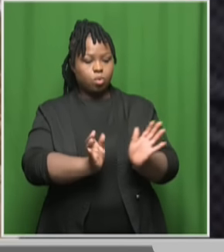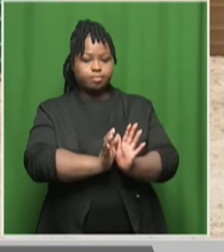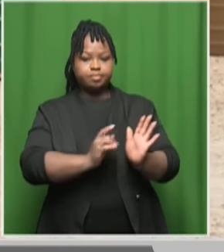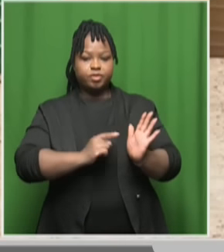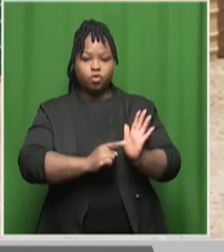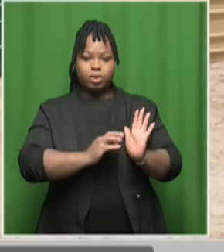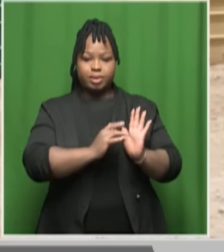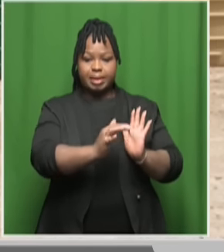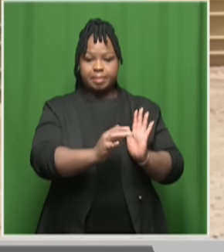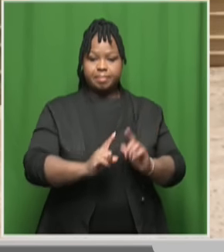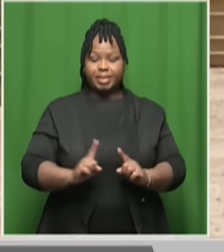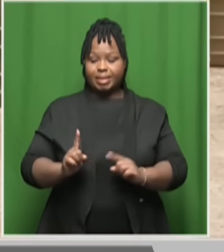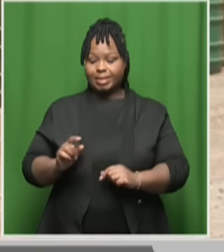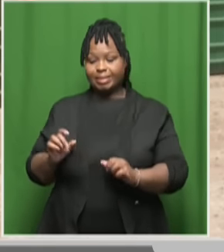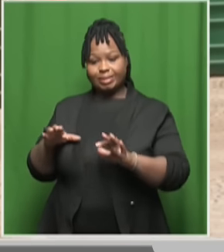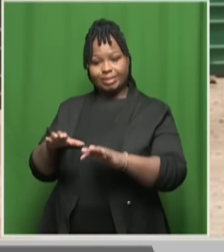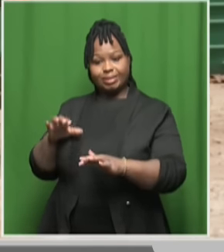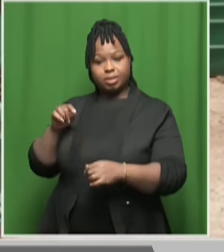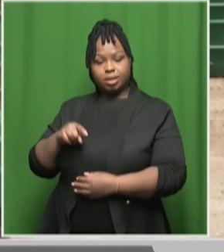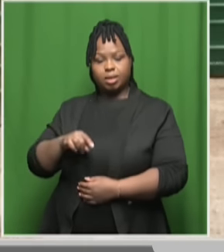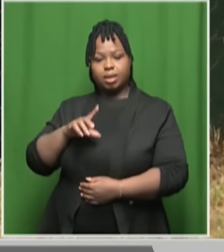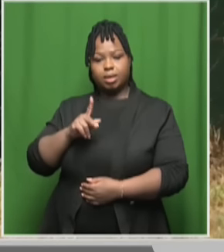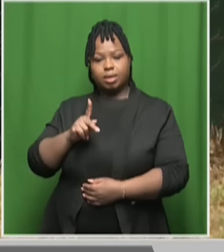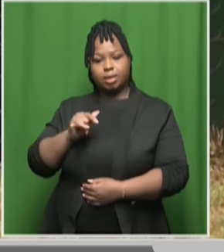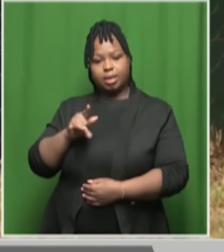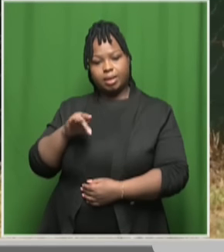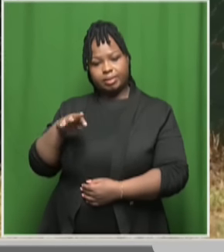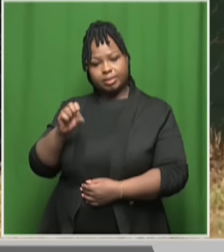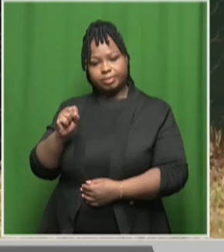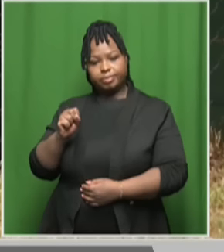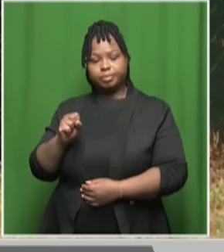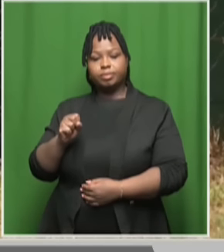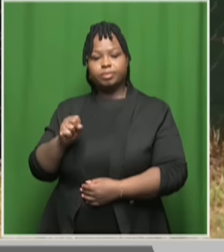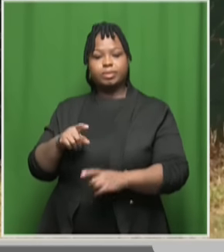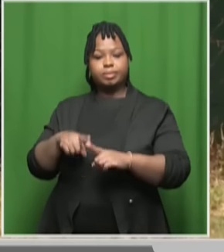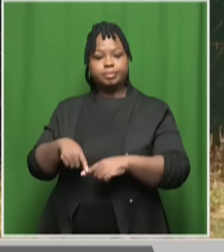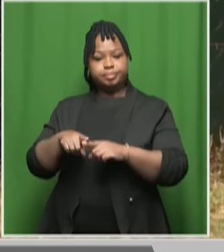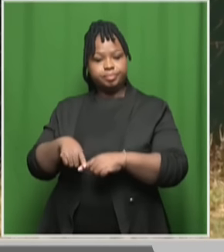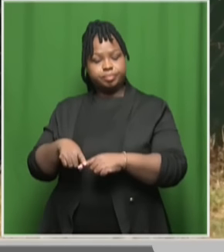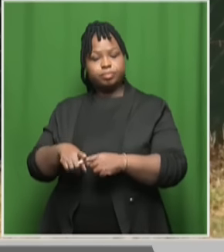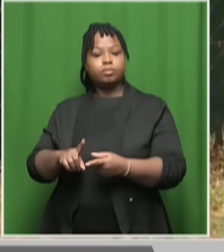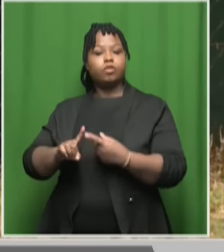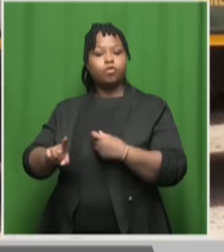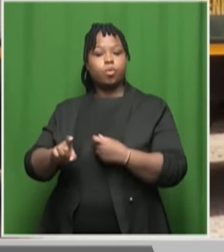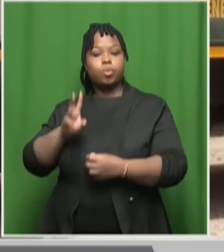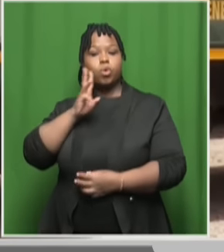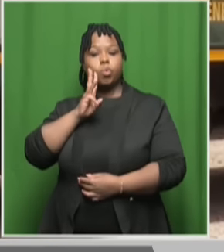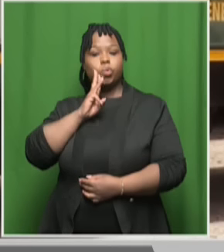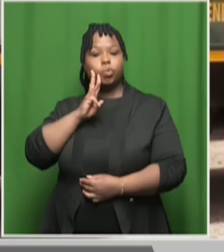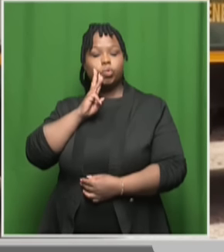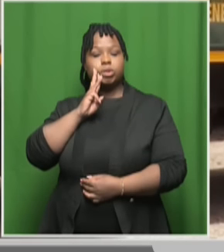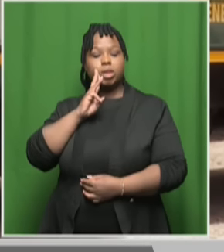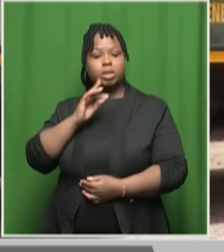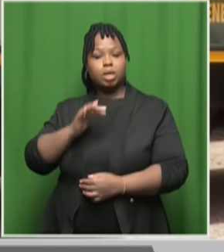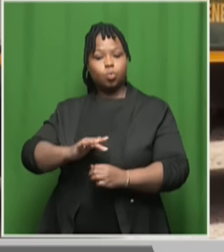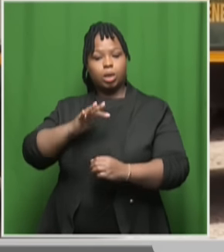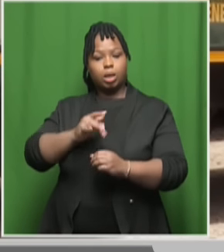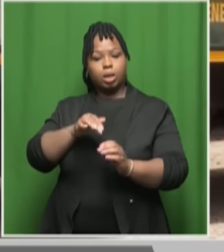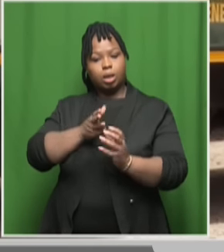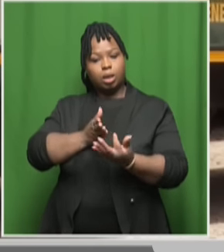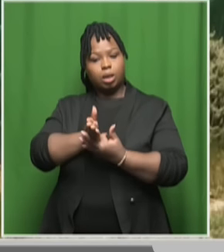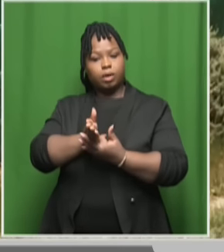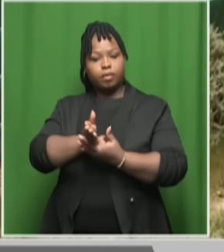is dependent on short rivers blocked by weirs, where we pump then the water into this off-channel